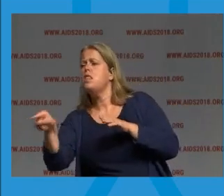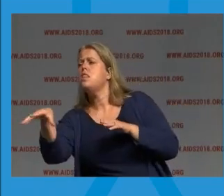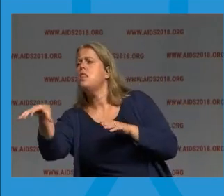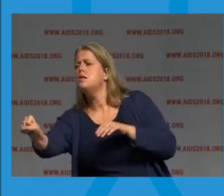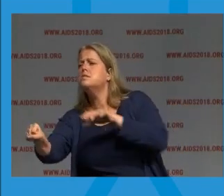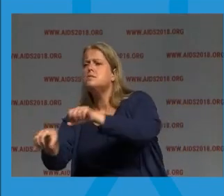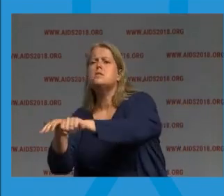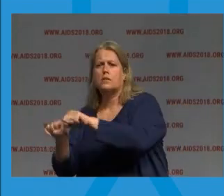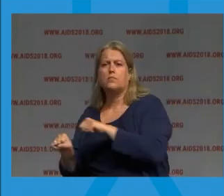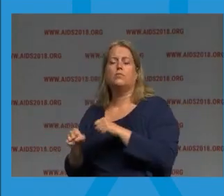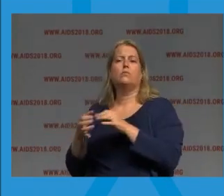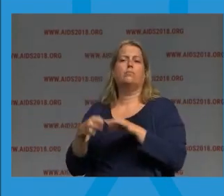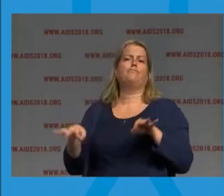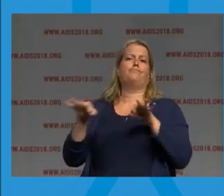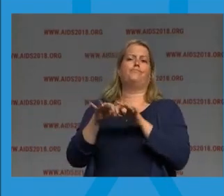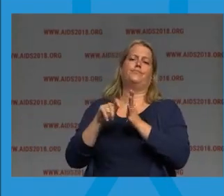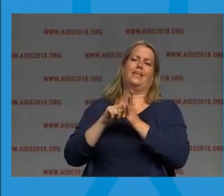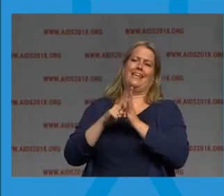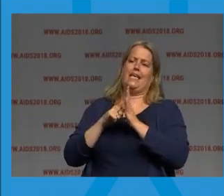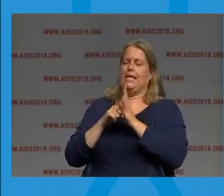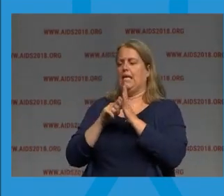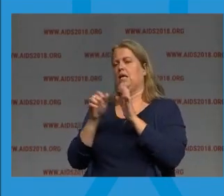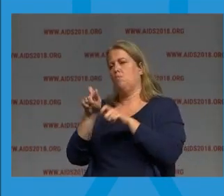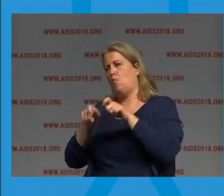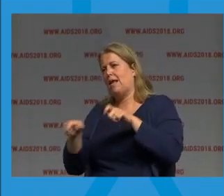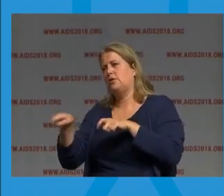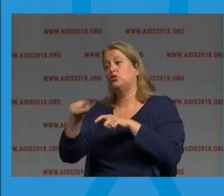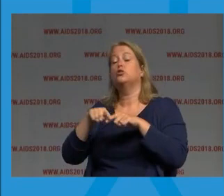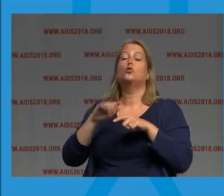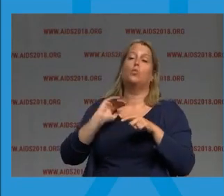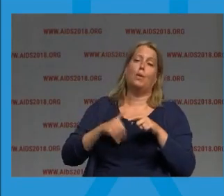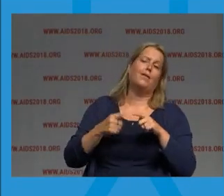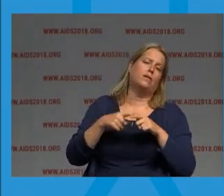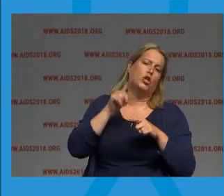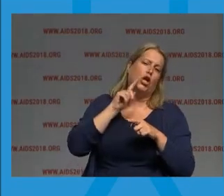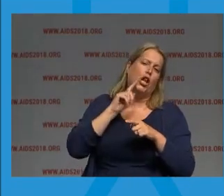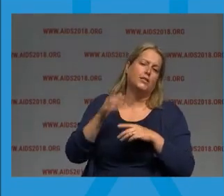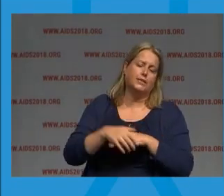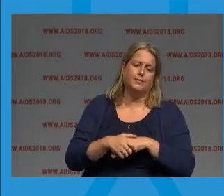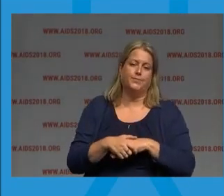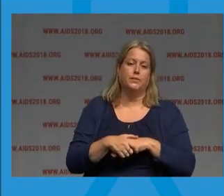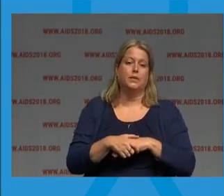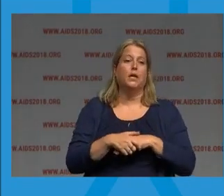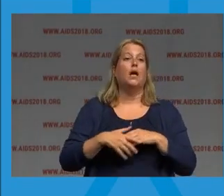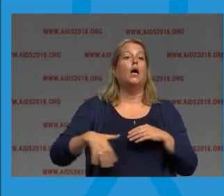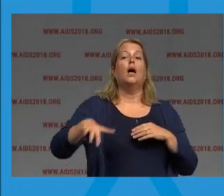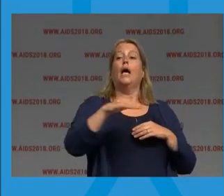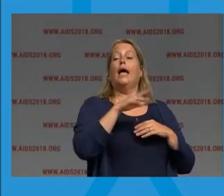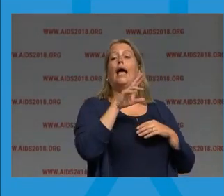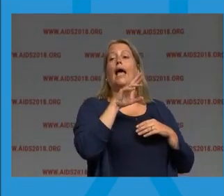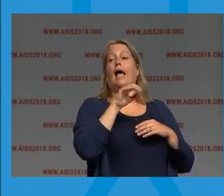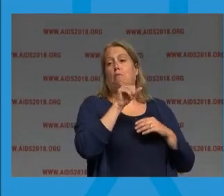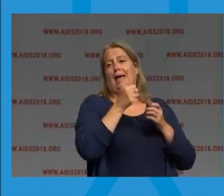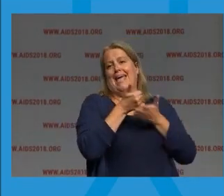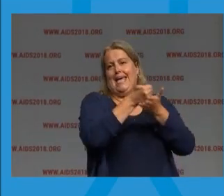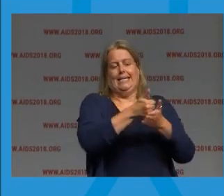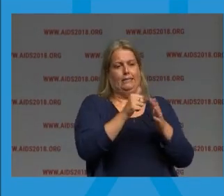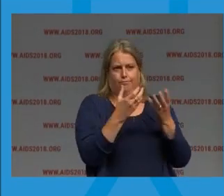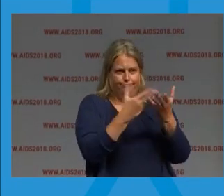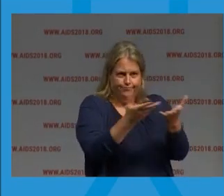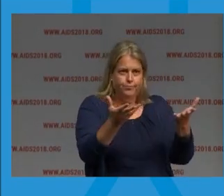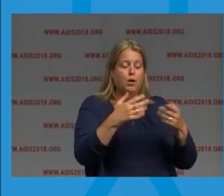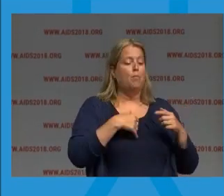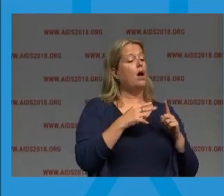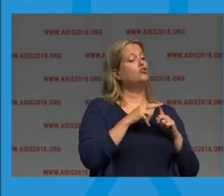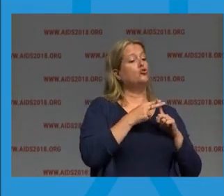particularly key populations and women and girls. In places where we don't provide aid, we'll use all the tools at